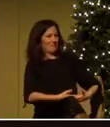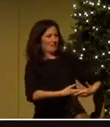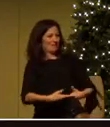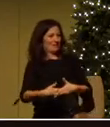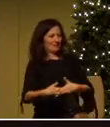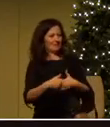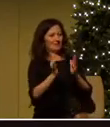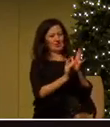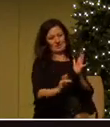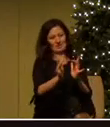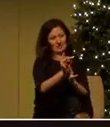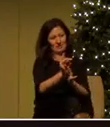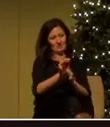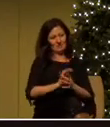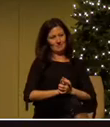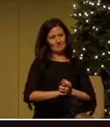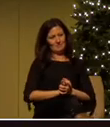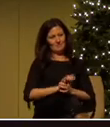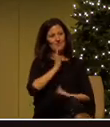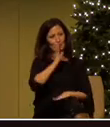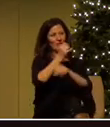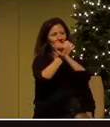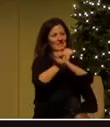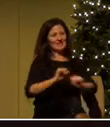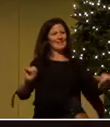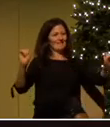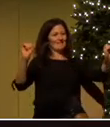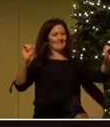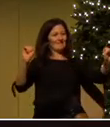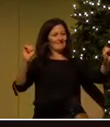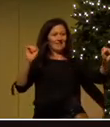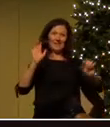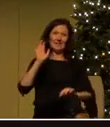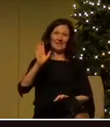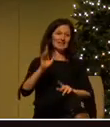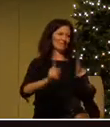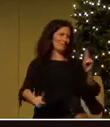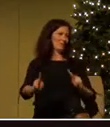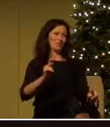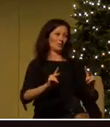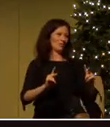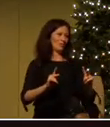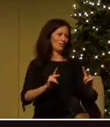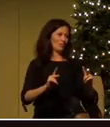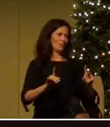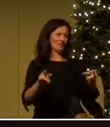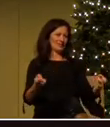Jesus, because he will save his people from their sins."